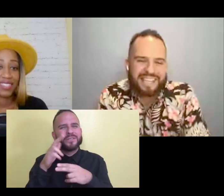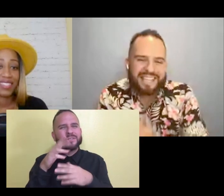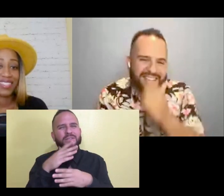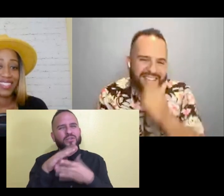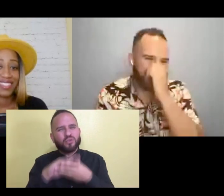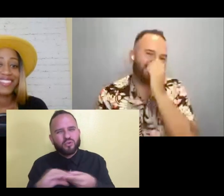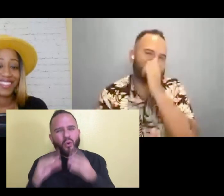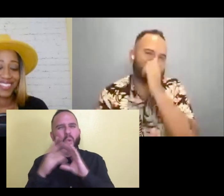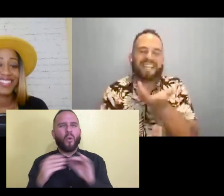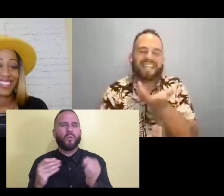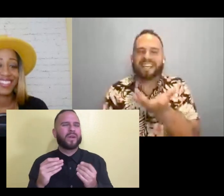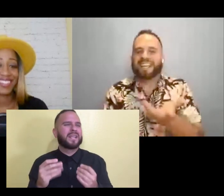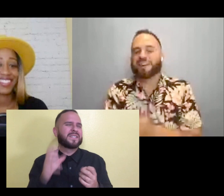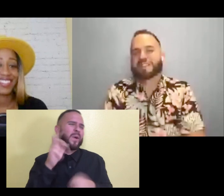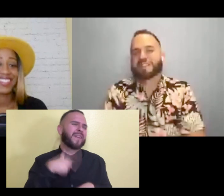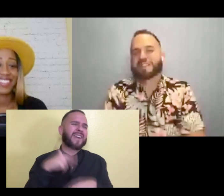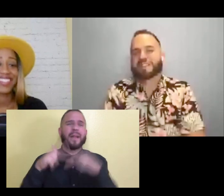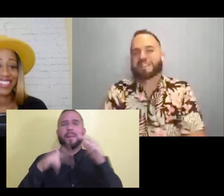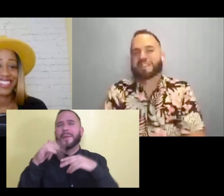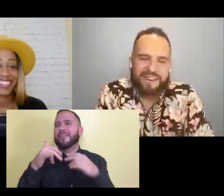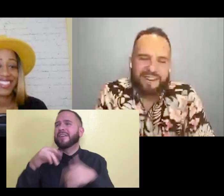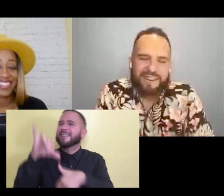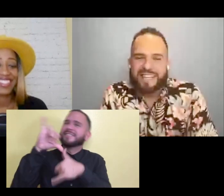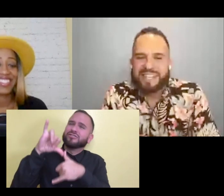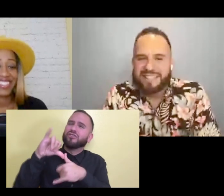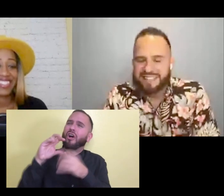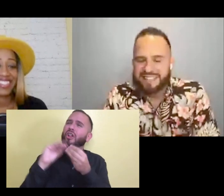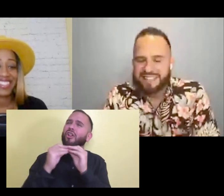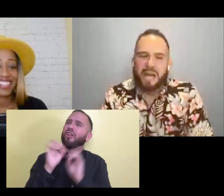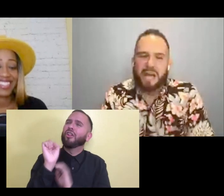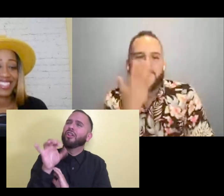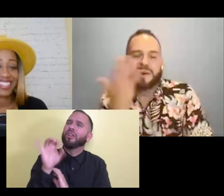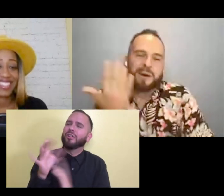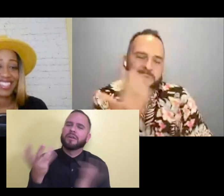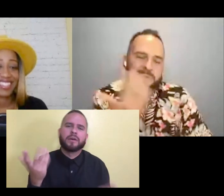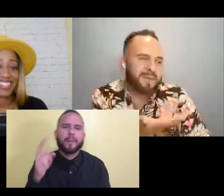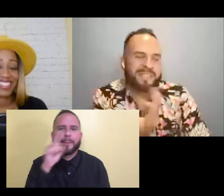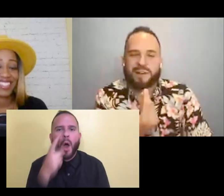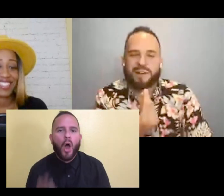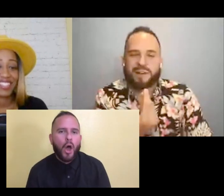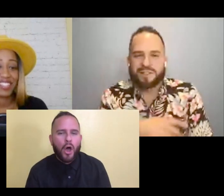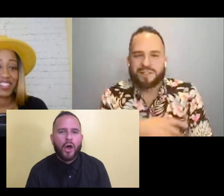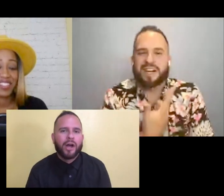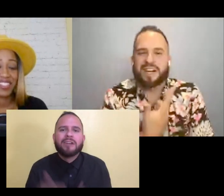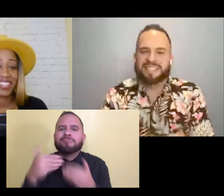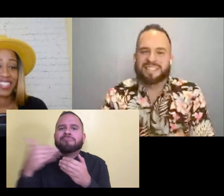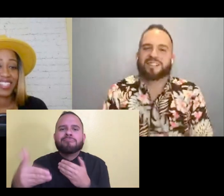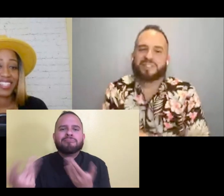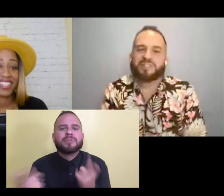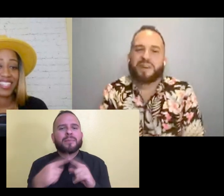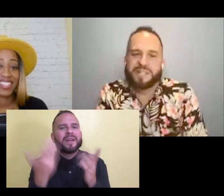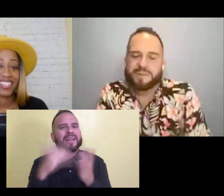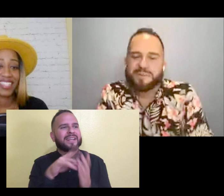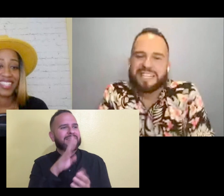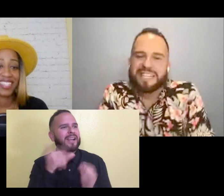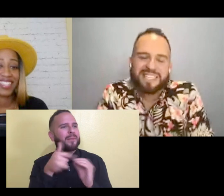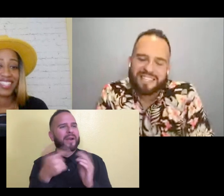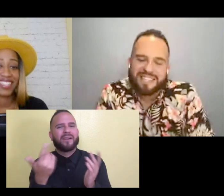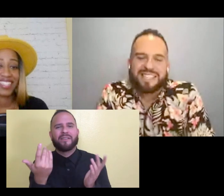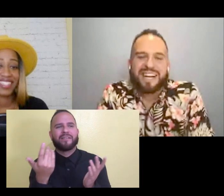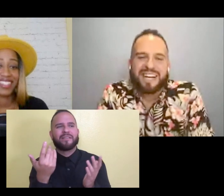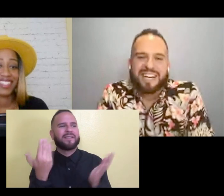on. But talk about, I don't know, getting like I said, pepper up some kids' nose because they're trying to steal the transit's